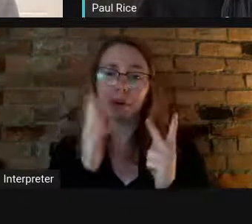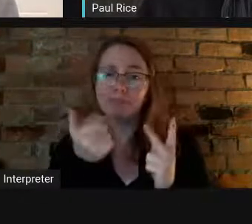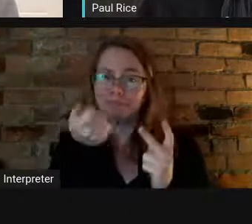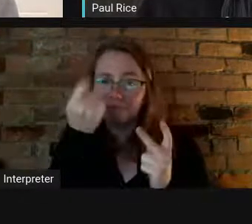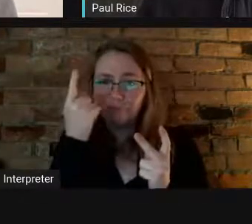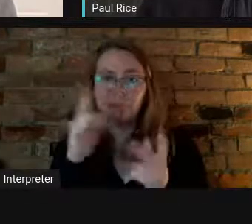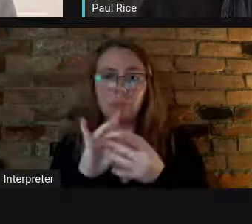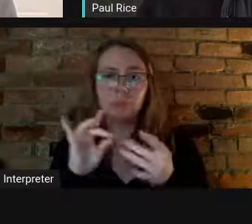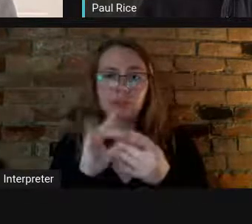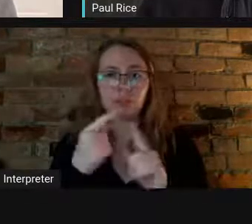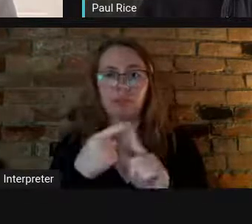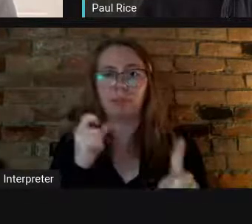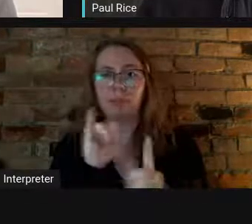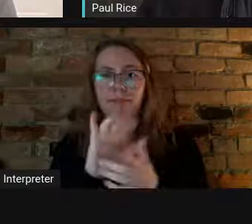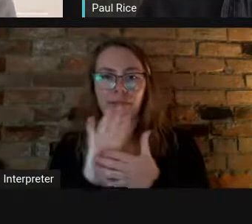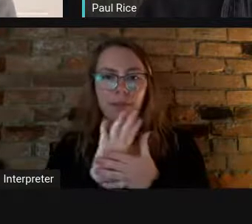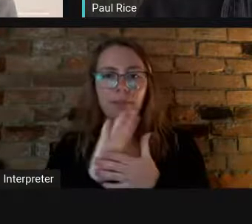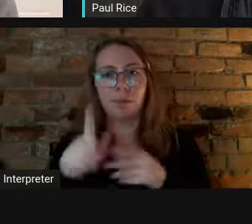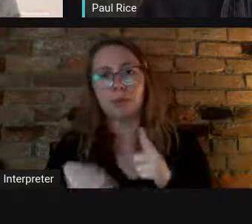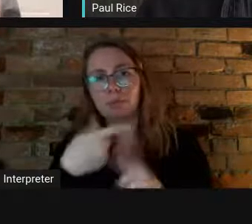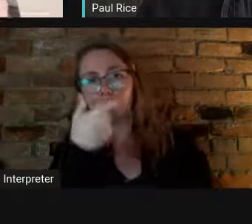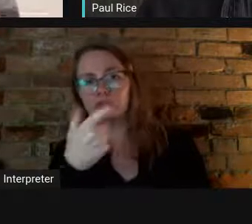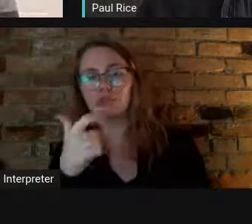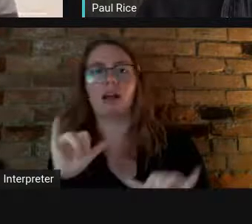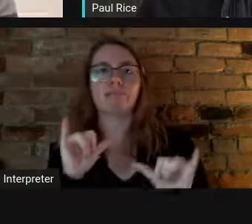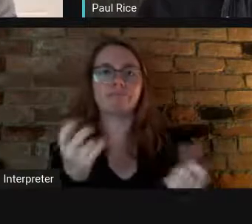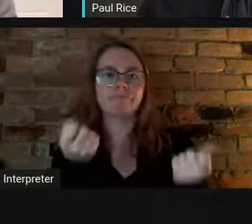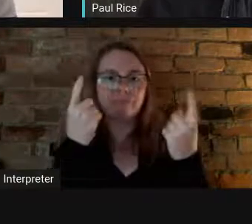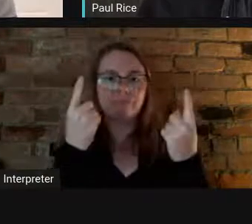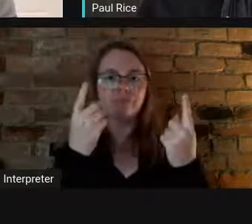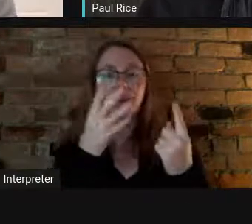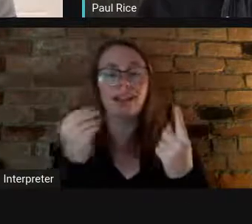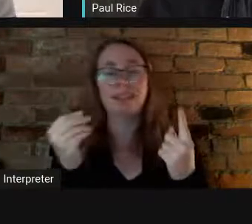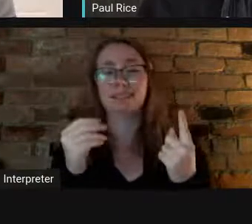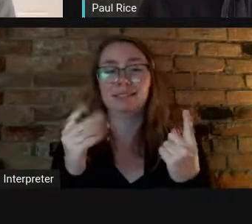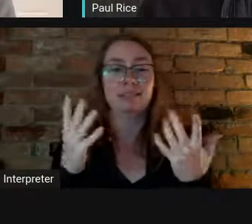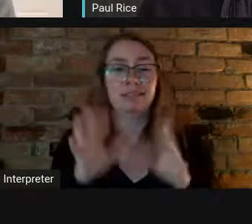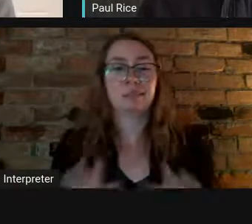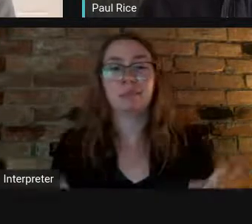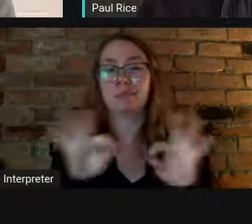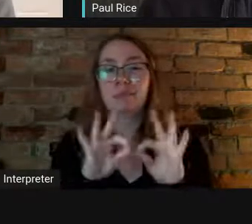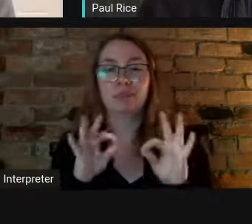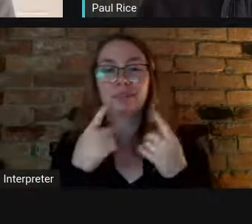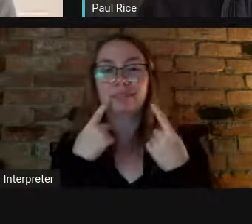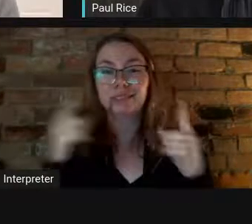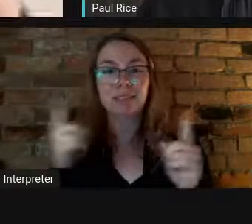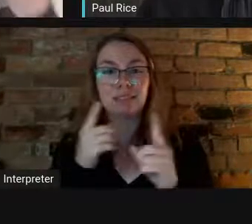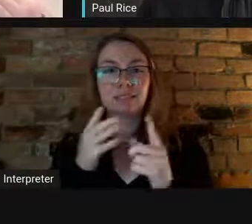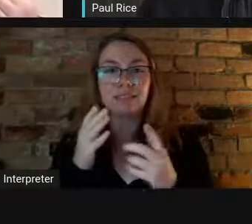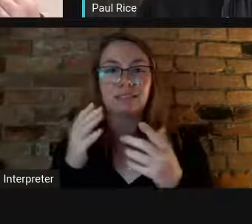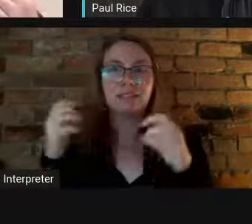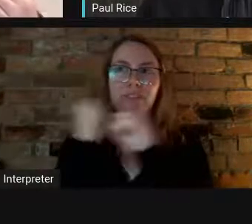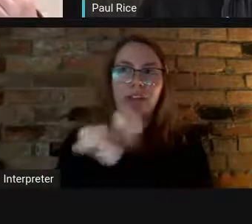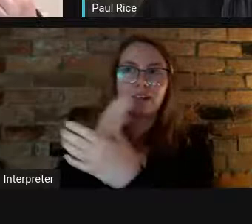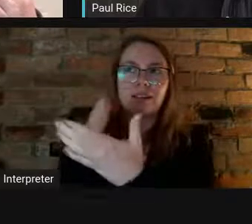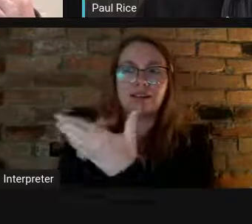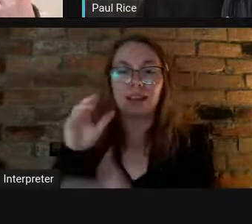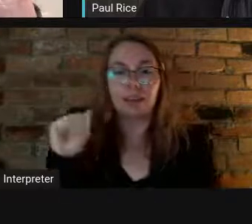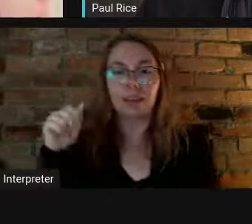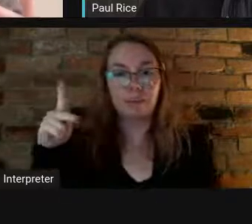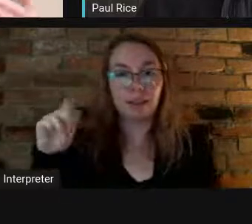And some big picture items, I mean, ultimately, the key to the success of this fight against the APA is you had